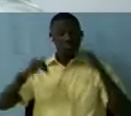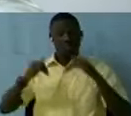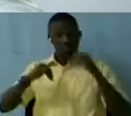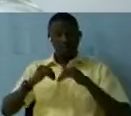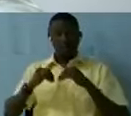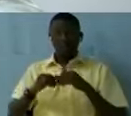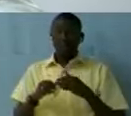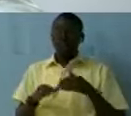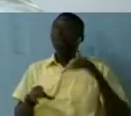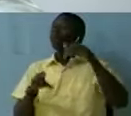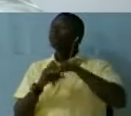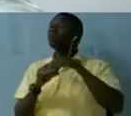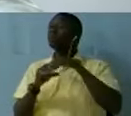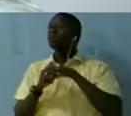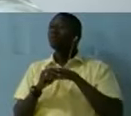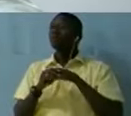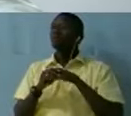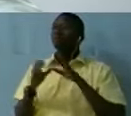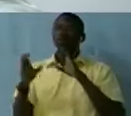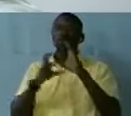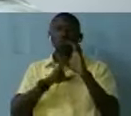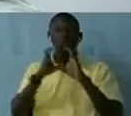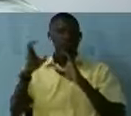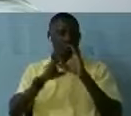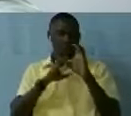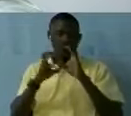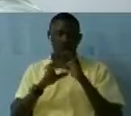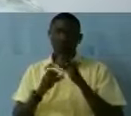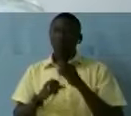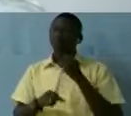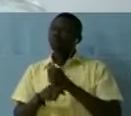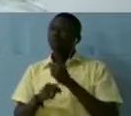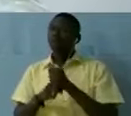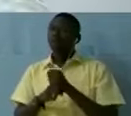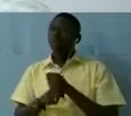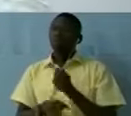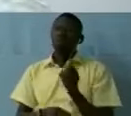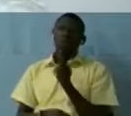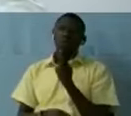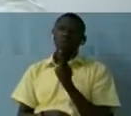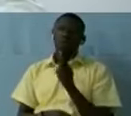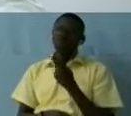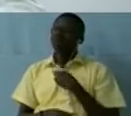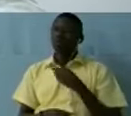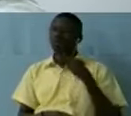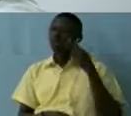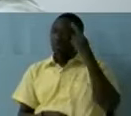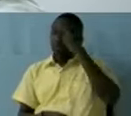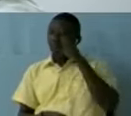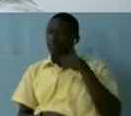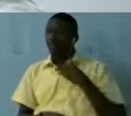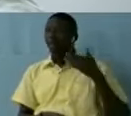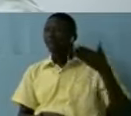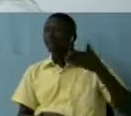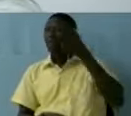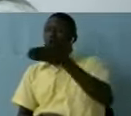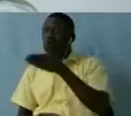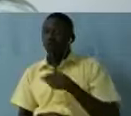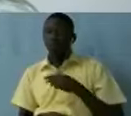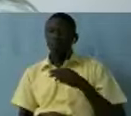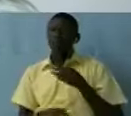involved a conversation that was just made en passant. It was not the purpose of their visit to the Mile 2 prison.